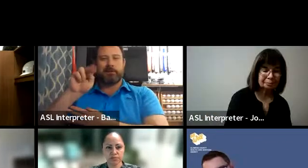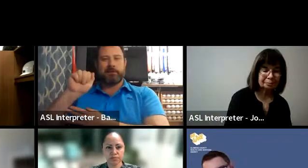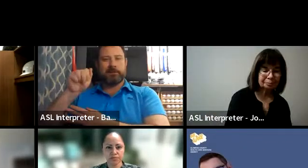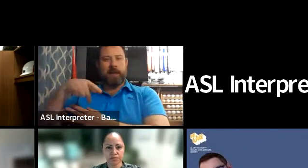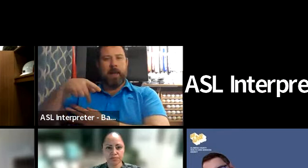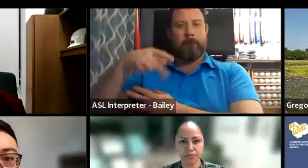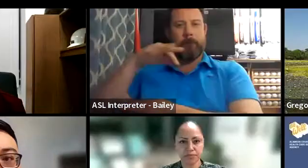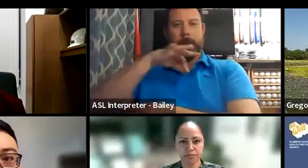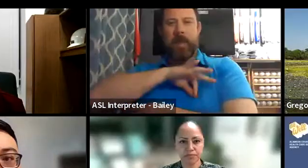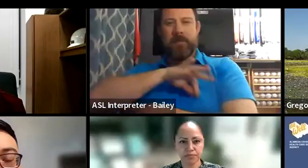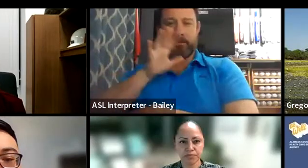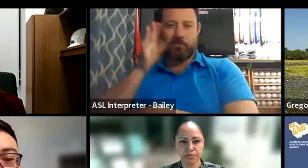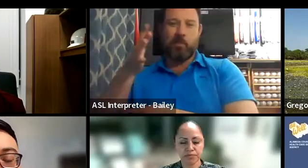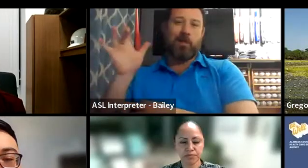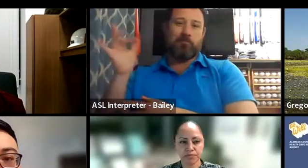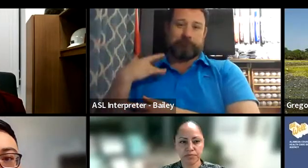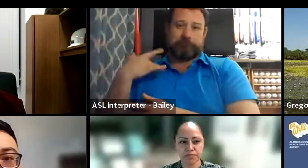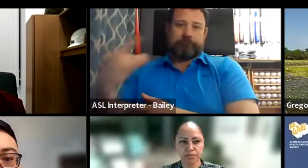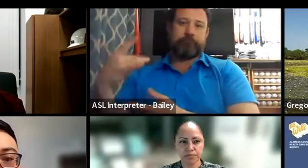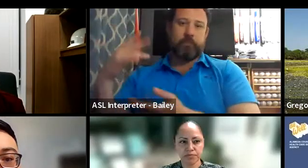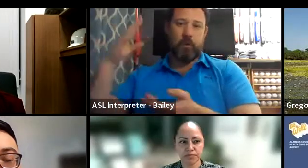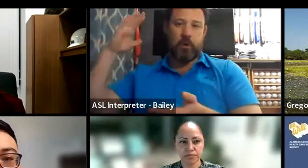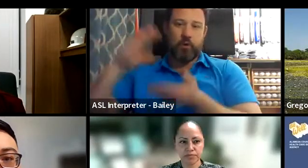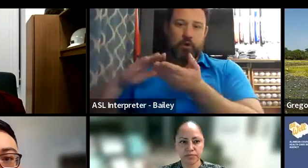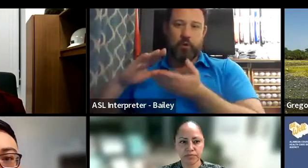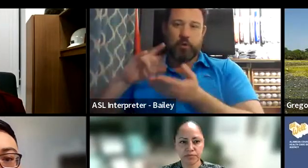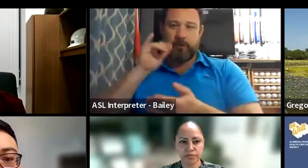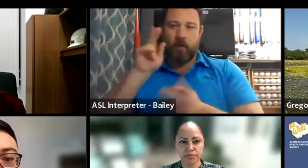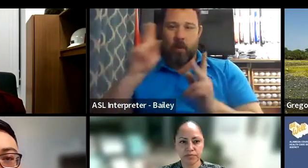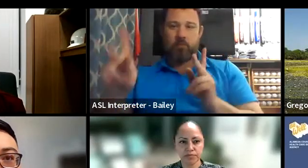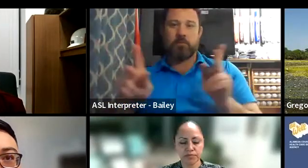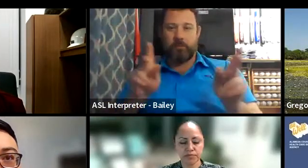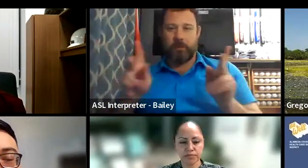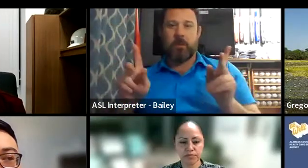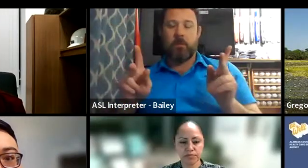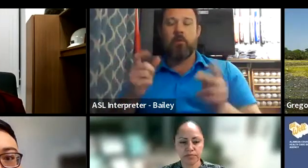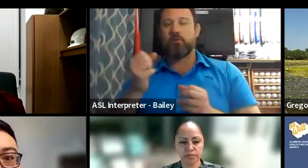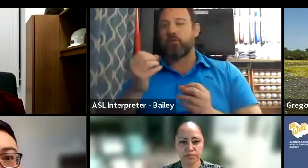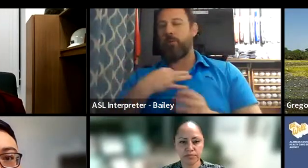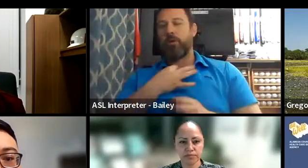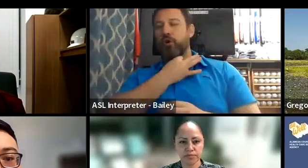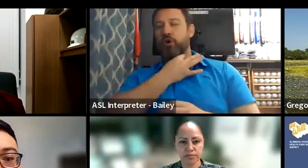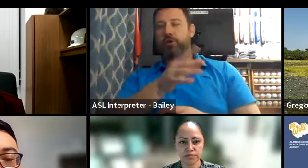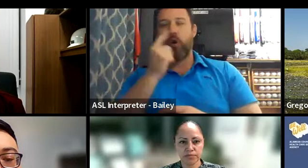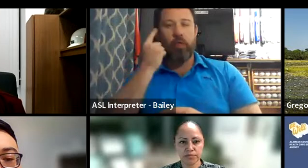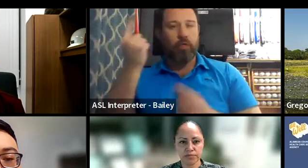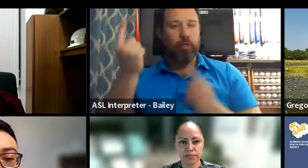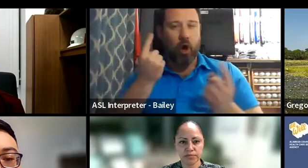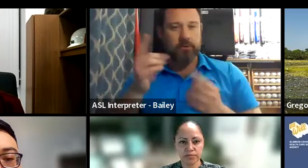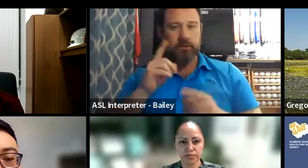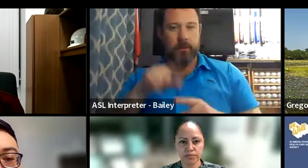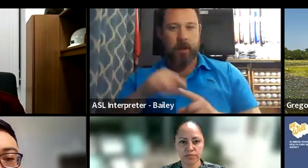are likely to be reduced for those individuals. So just curious about your thoughts on that.